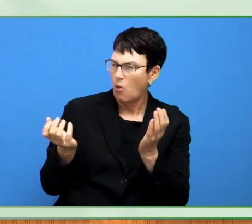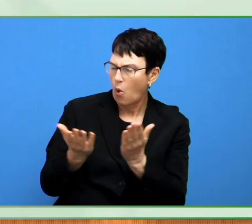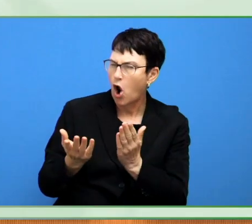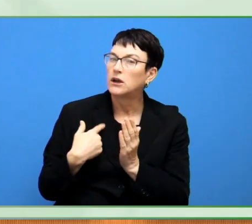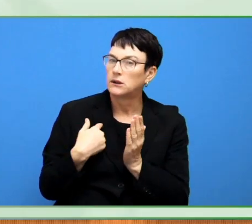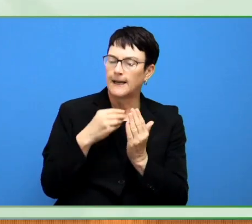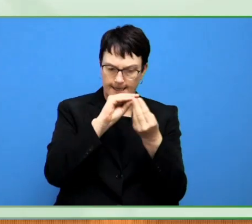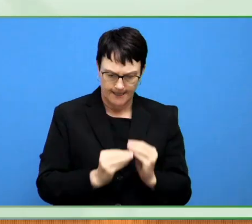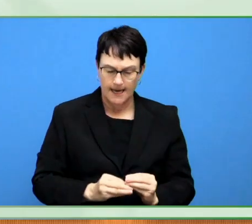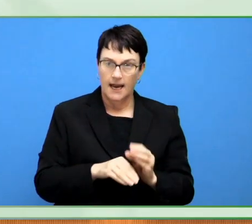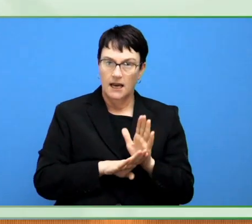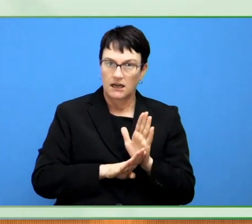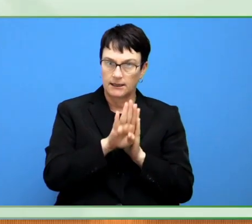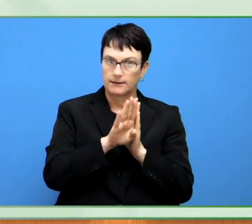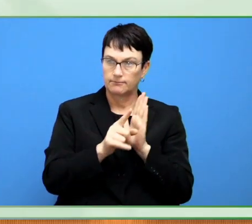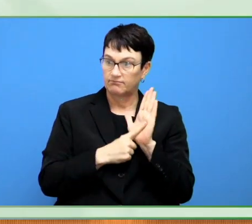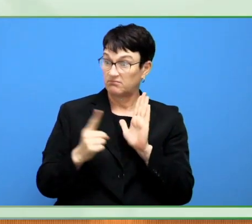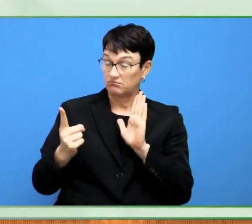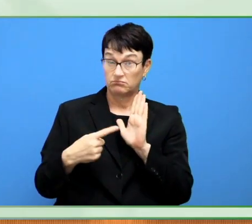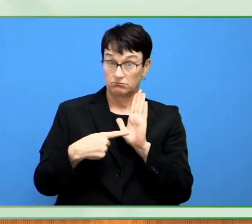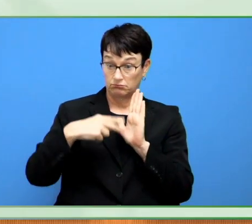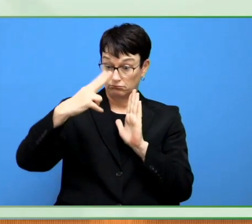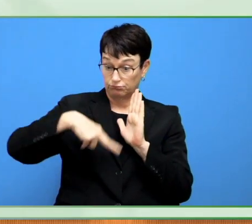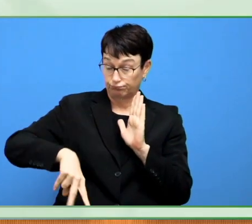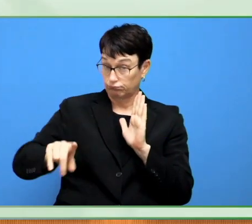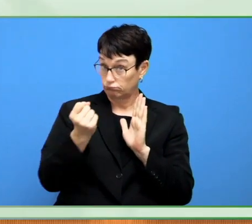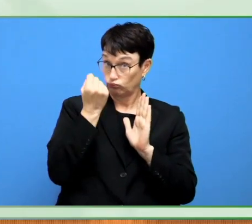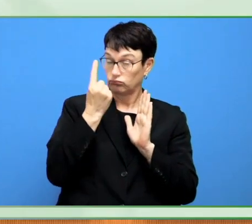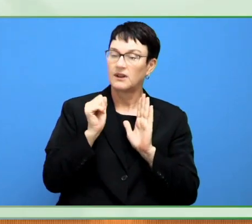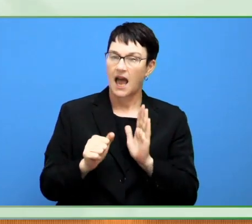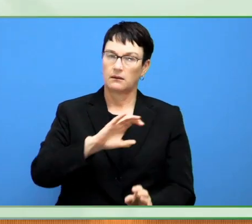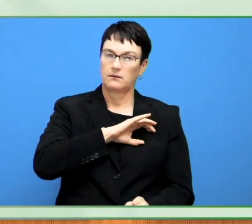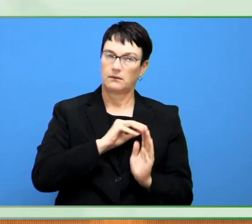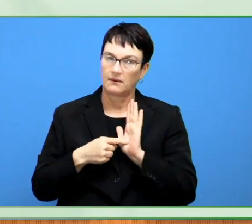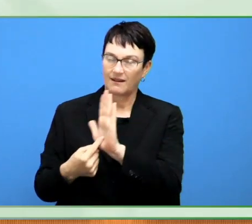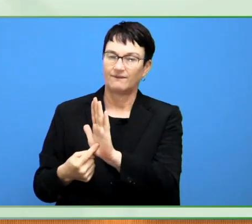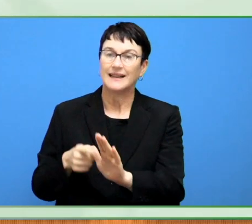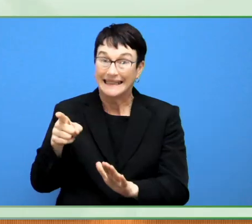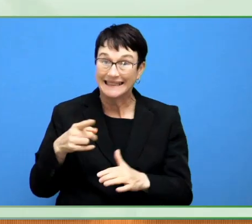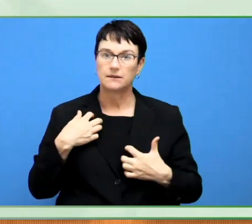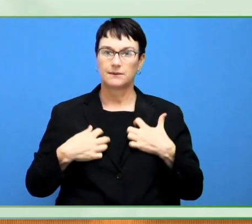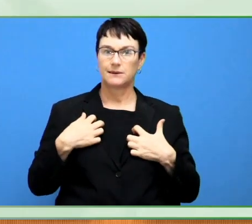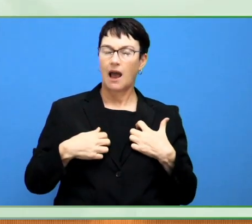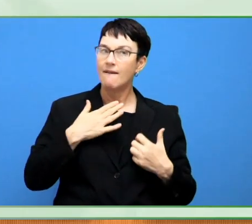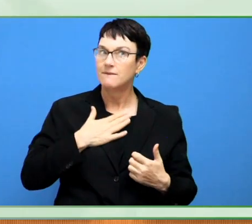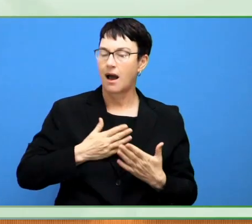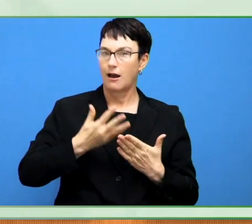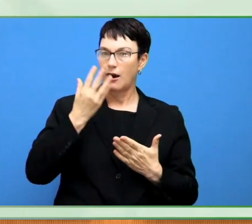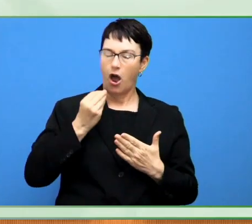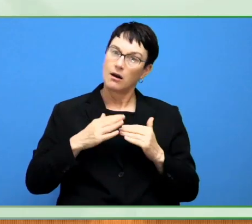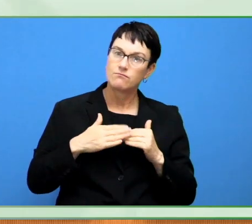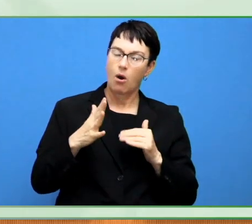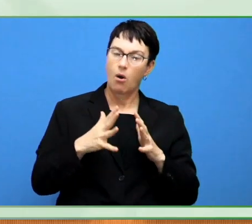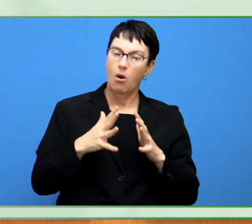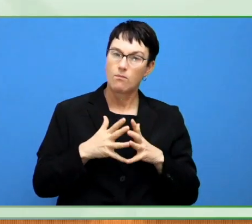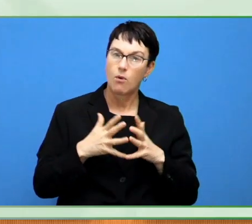and hopefully to be interested in continue to learn more and practice their accessibility and get the certification.